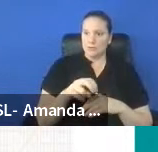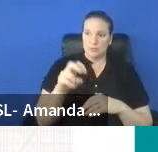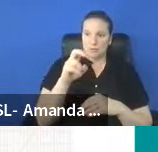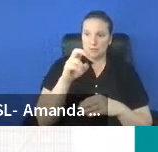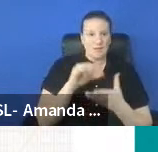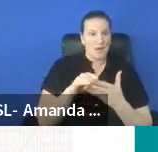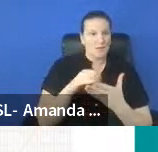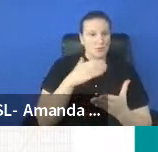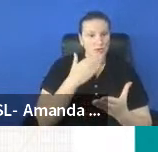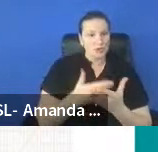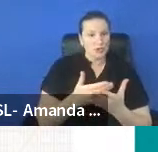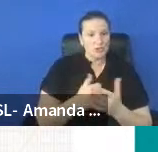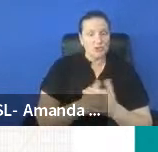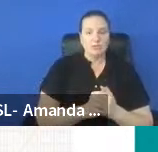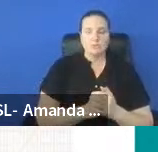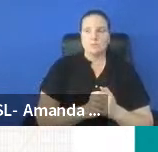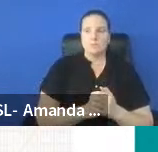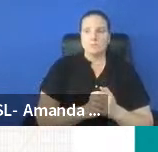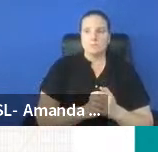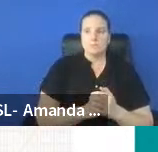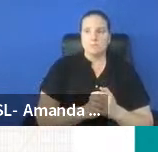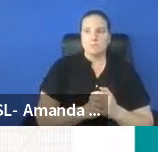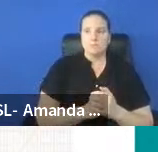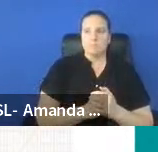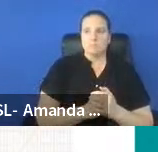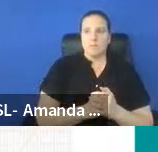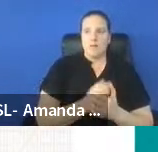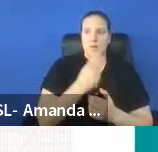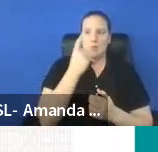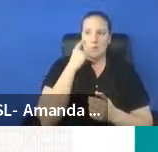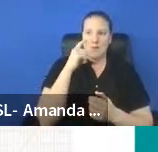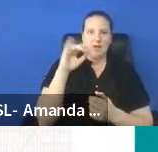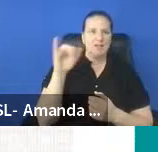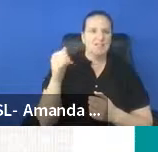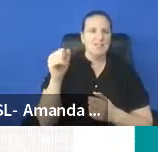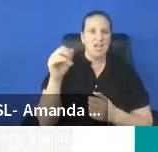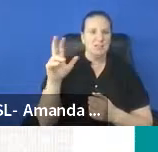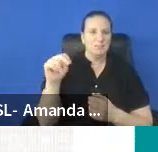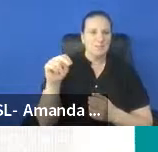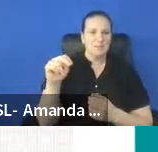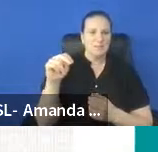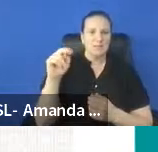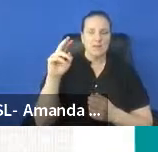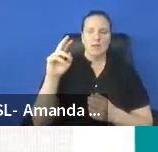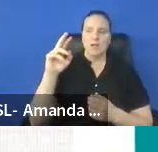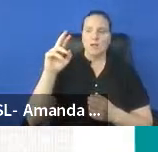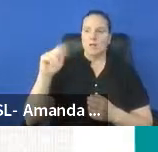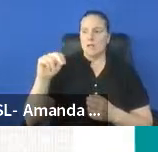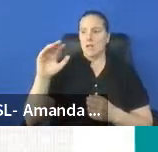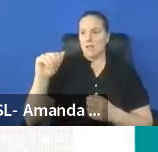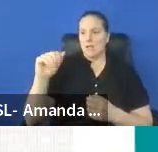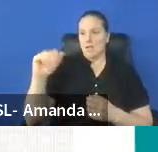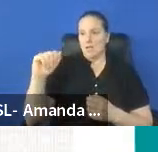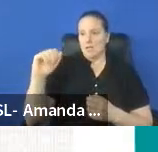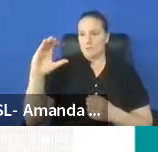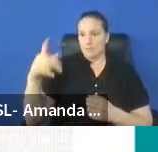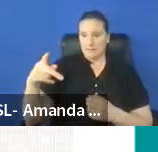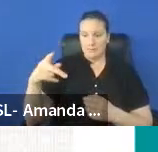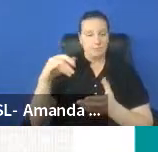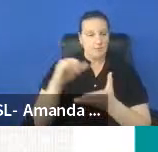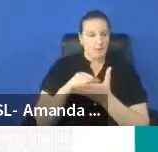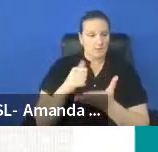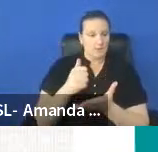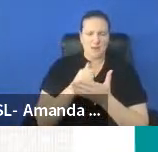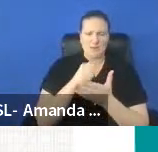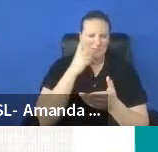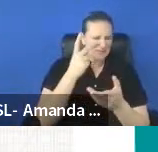good. And I think, I don't see her on the call tonight. I think Jasmine from the NAACP was real important in helping us get that going. So I